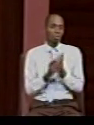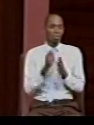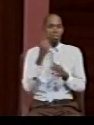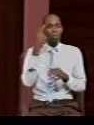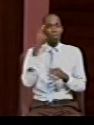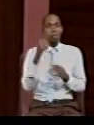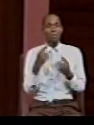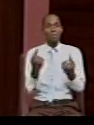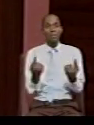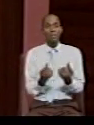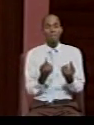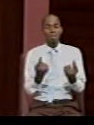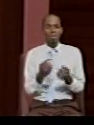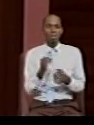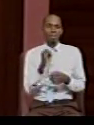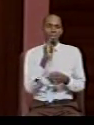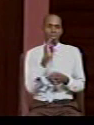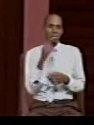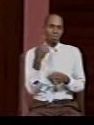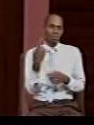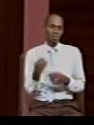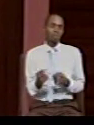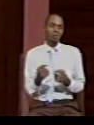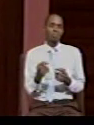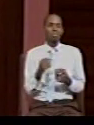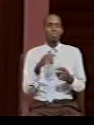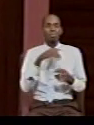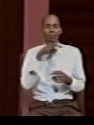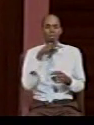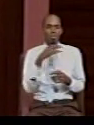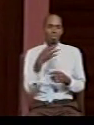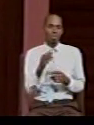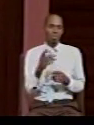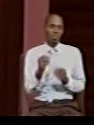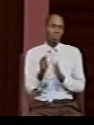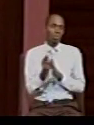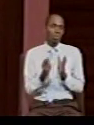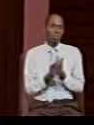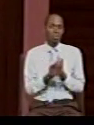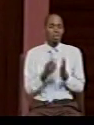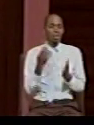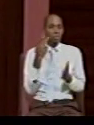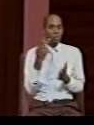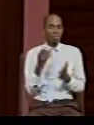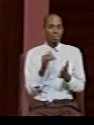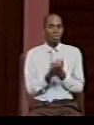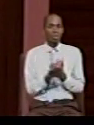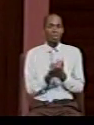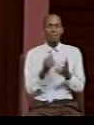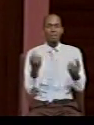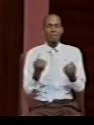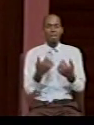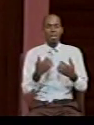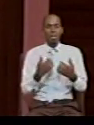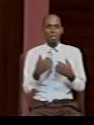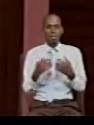is the transgression of the law. That sin has various names. When it says, thou shalt